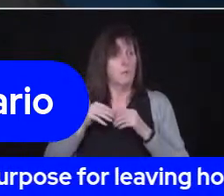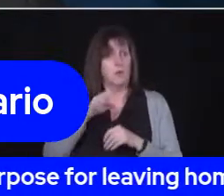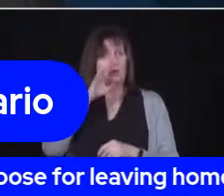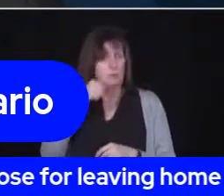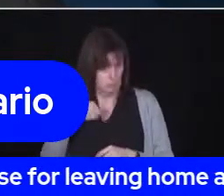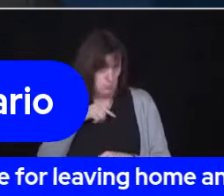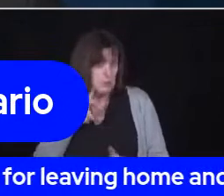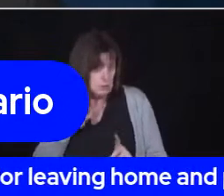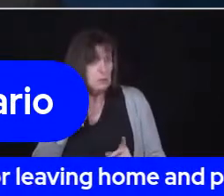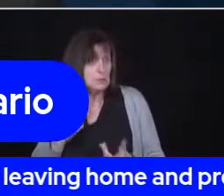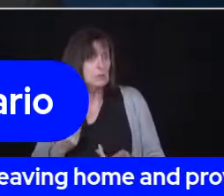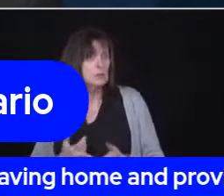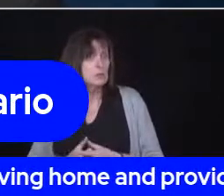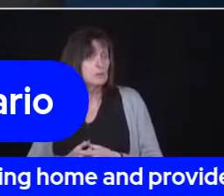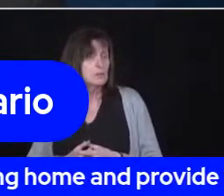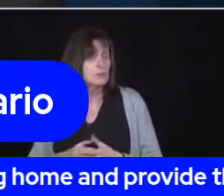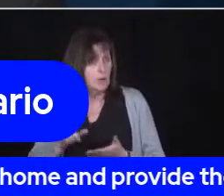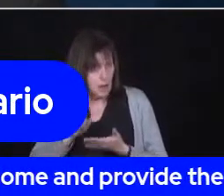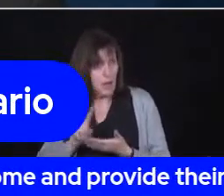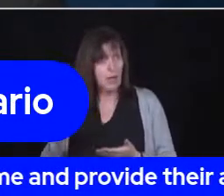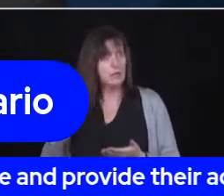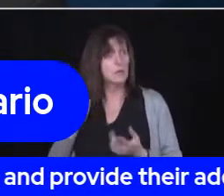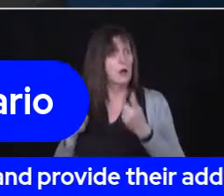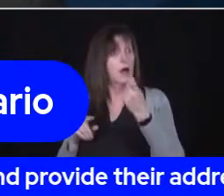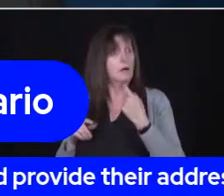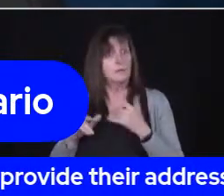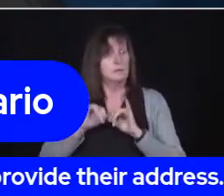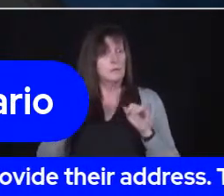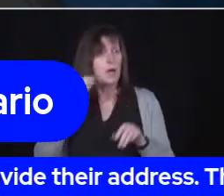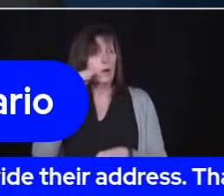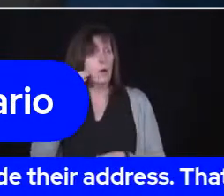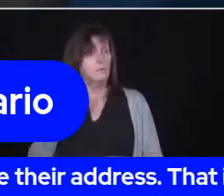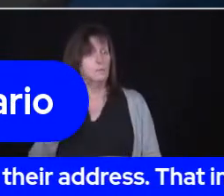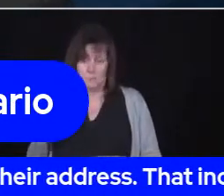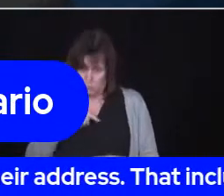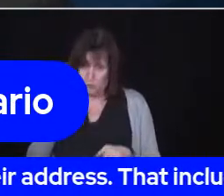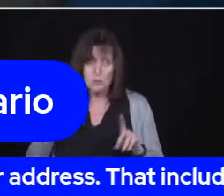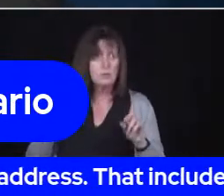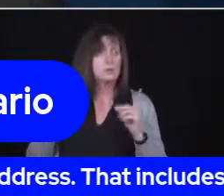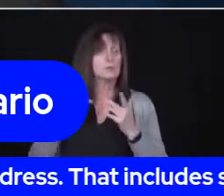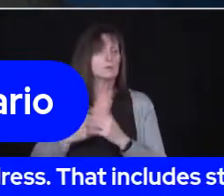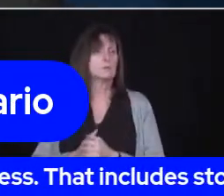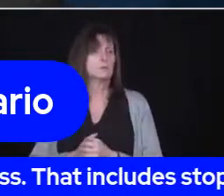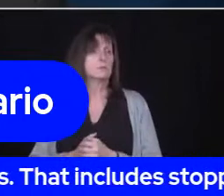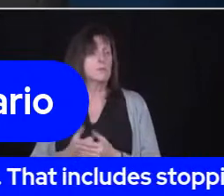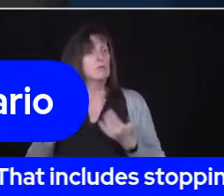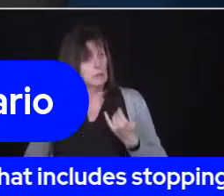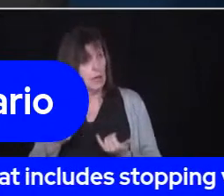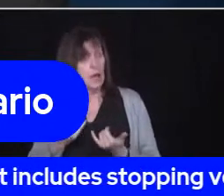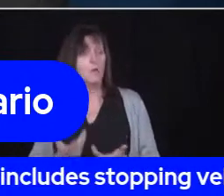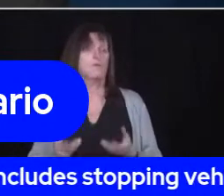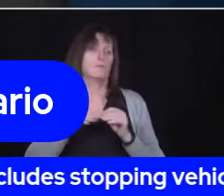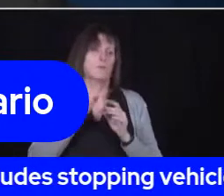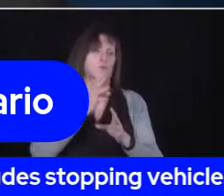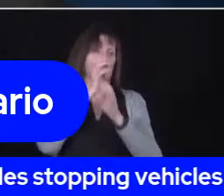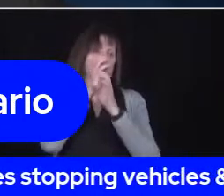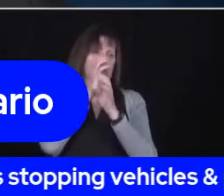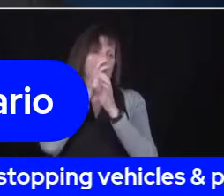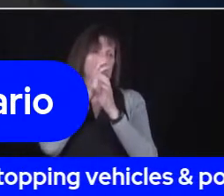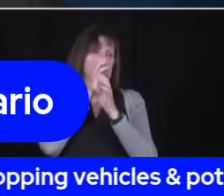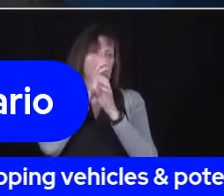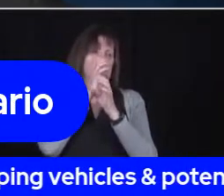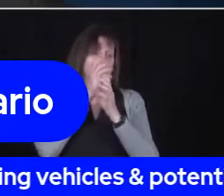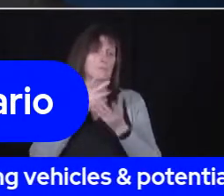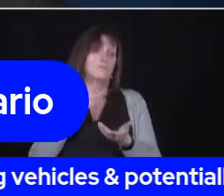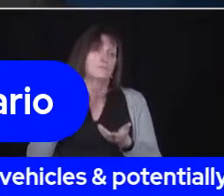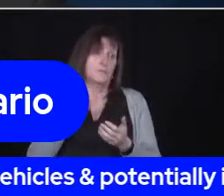ago to bring in stay at home, we did. And today we're taking some more steps and we're being advised by them, as well as our public health measures table, and